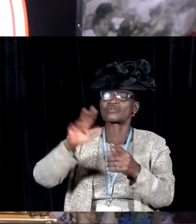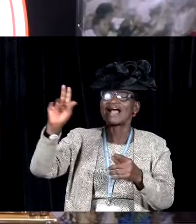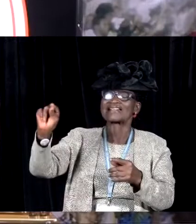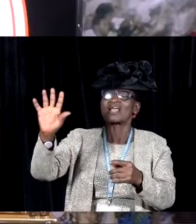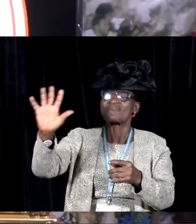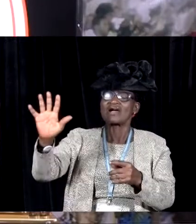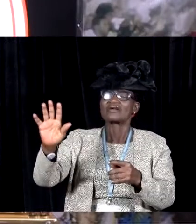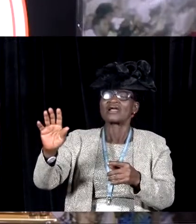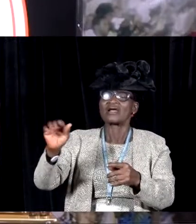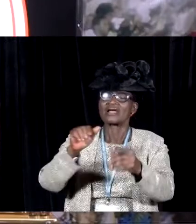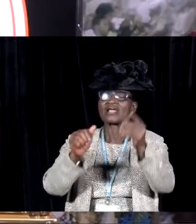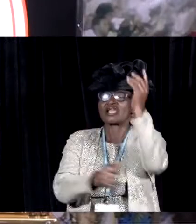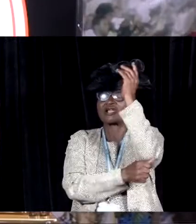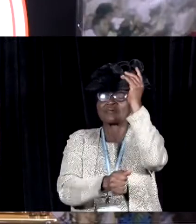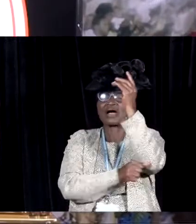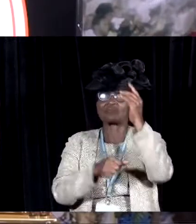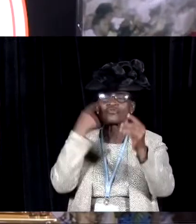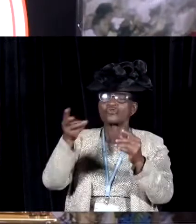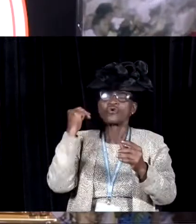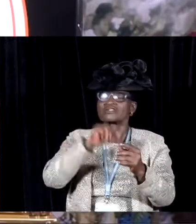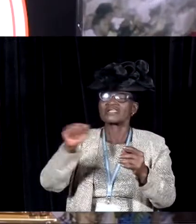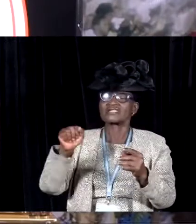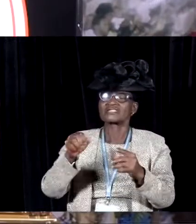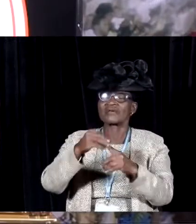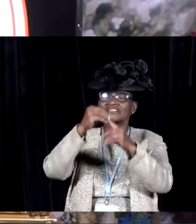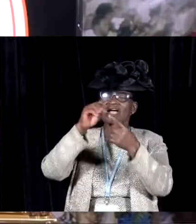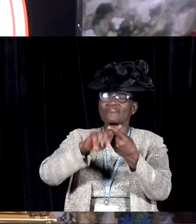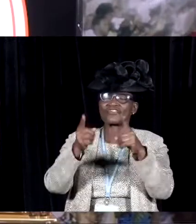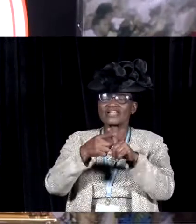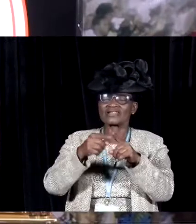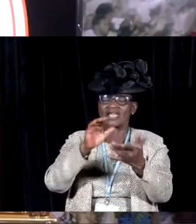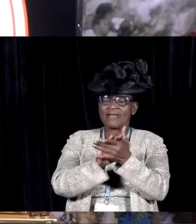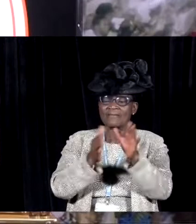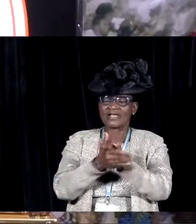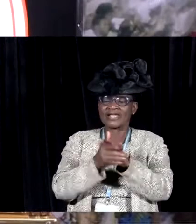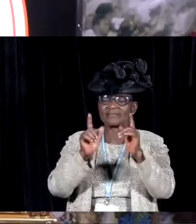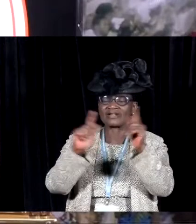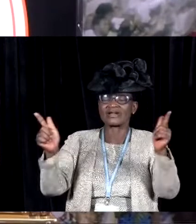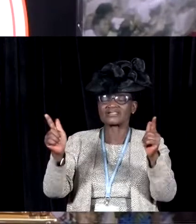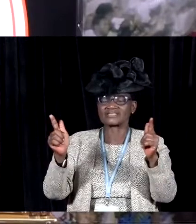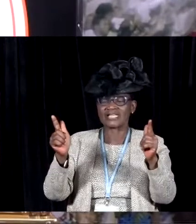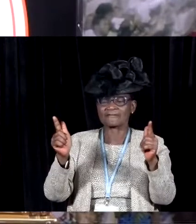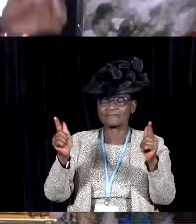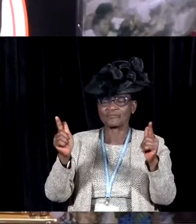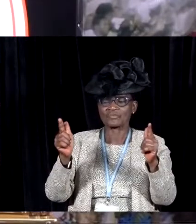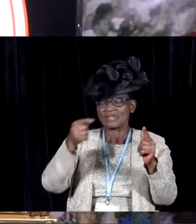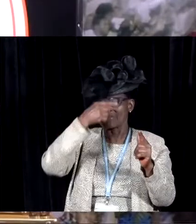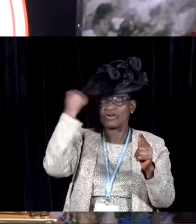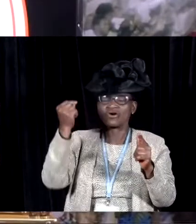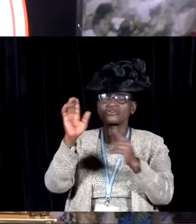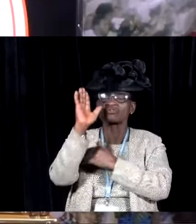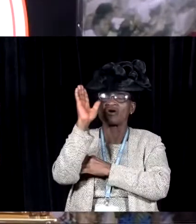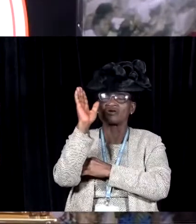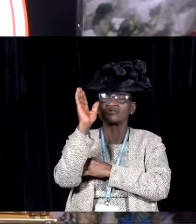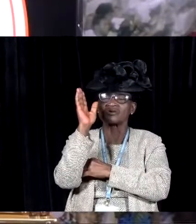Abraham, who was his very special friend, became great because